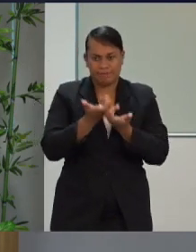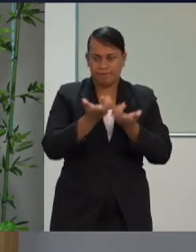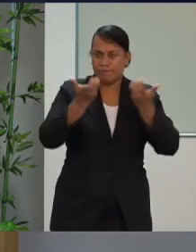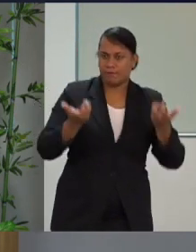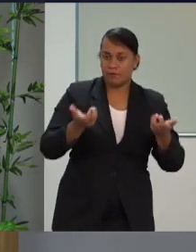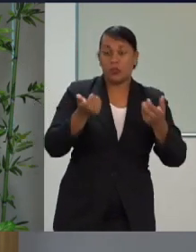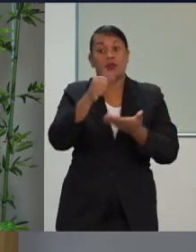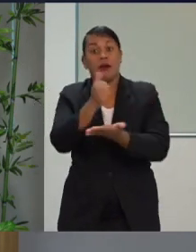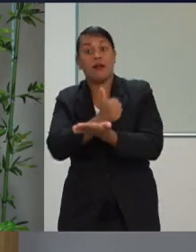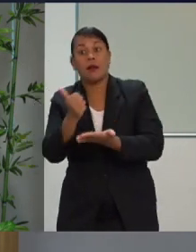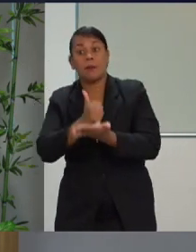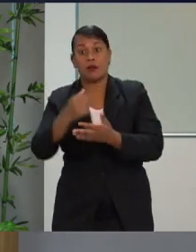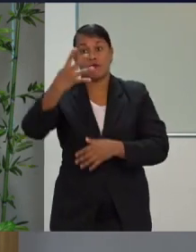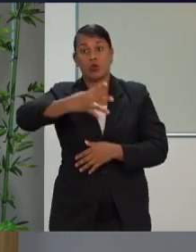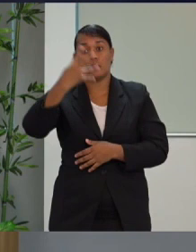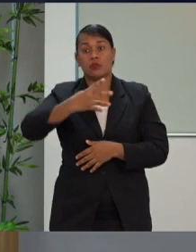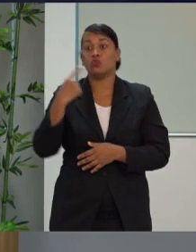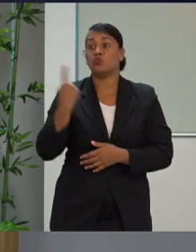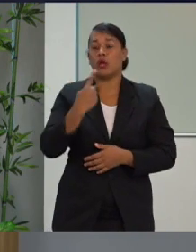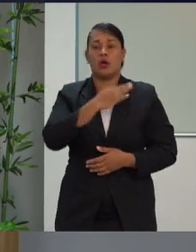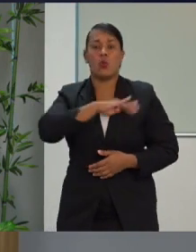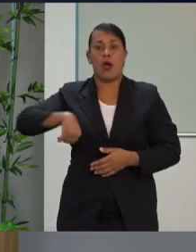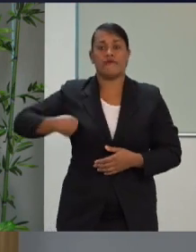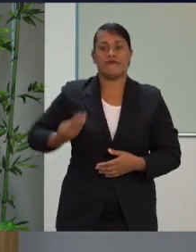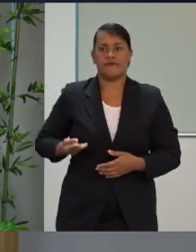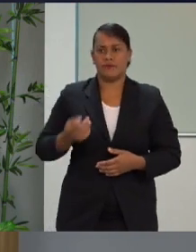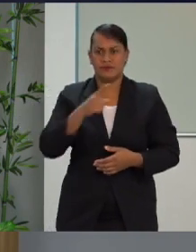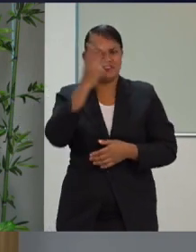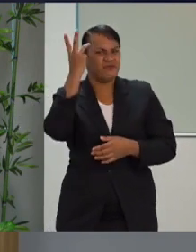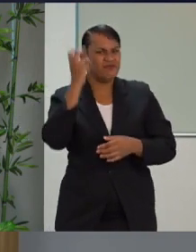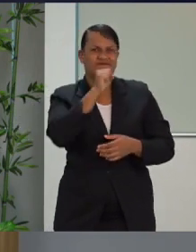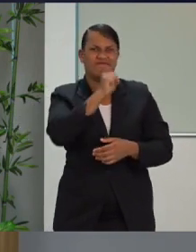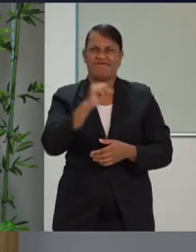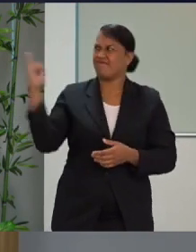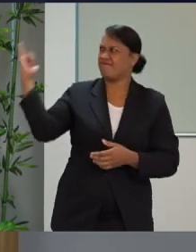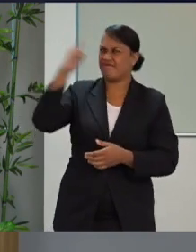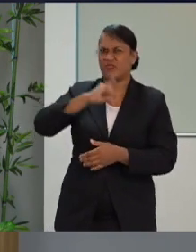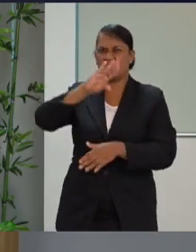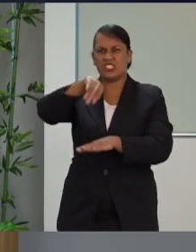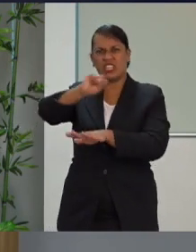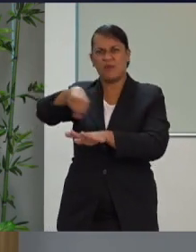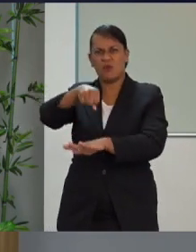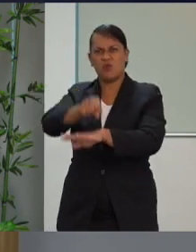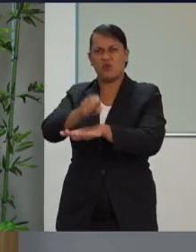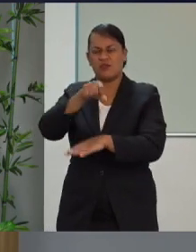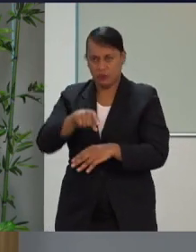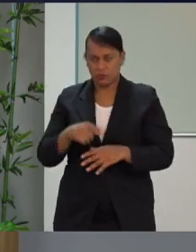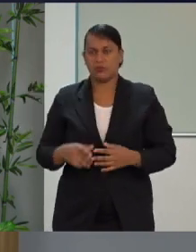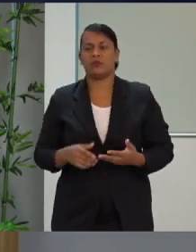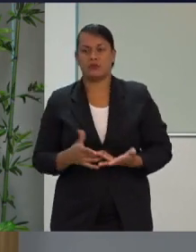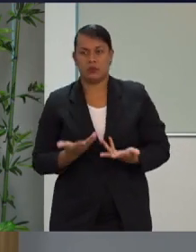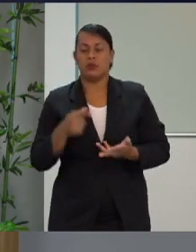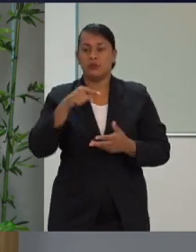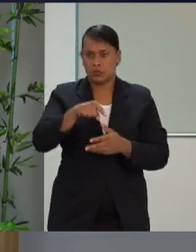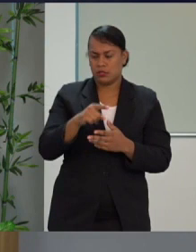wife of case 9, so she is a direct contact of case